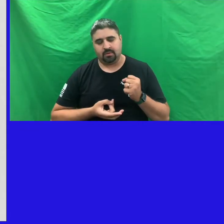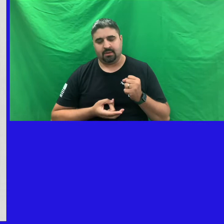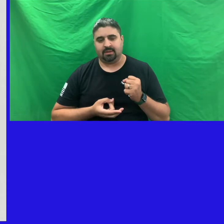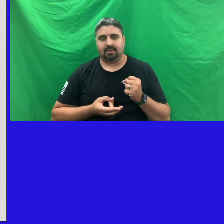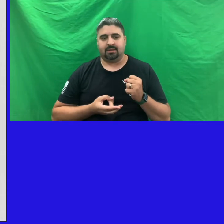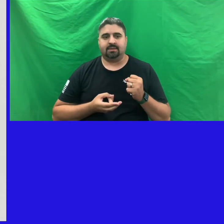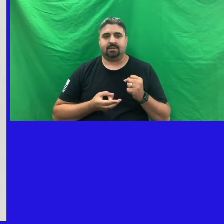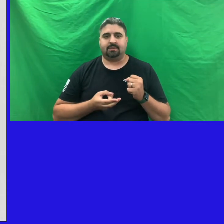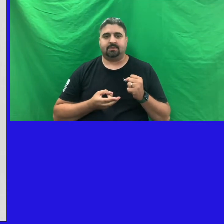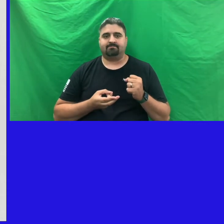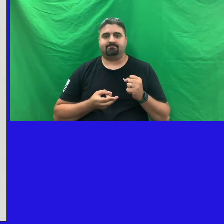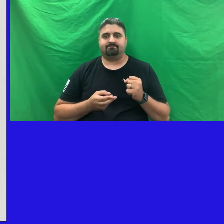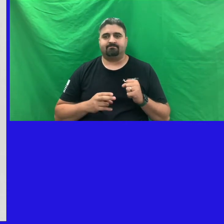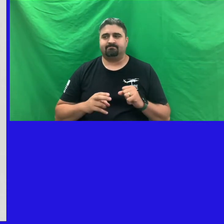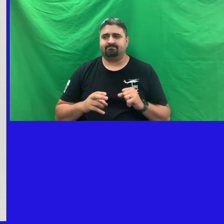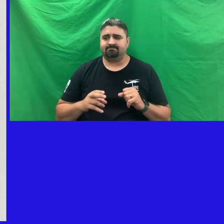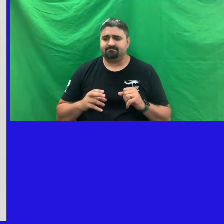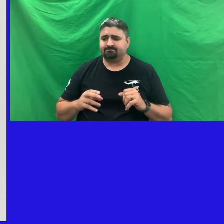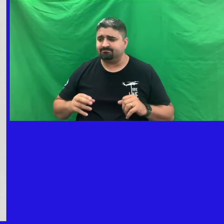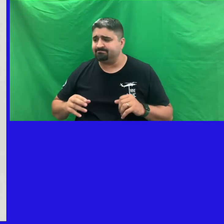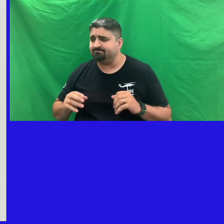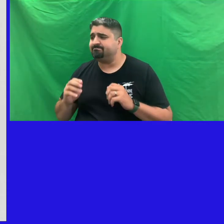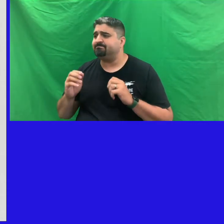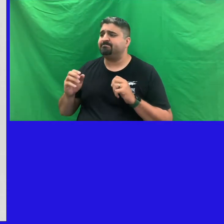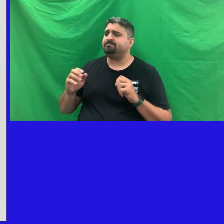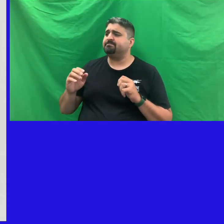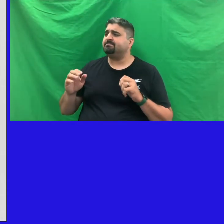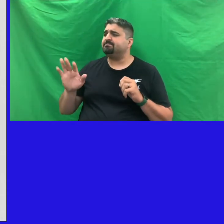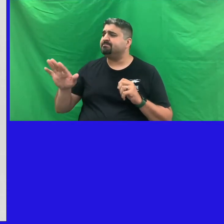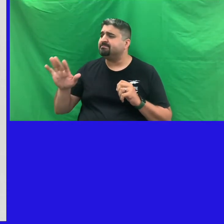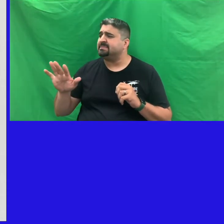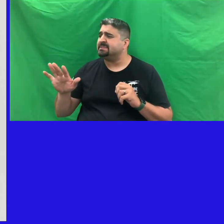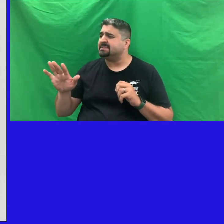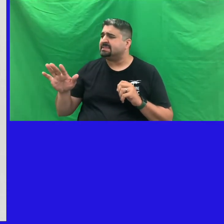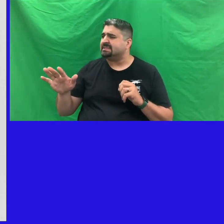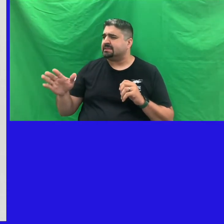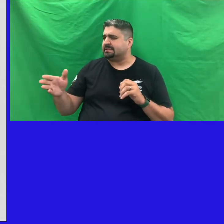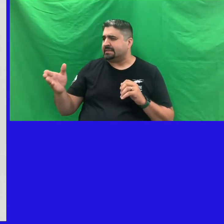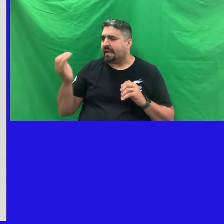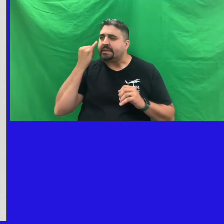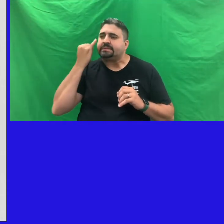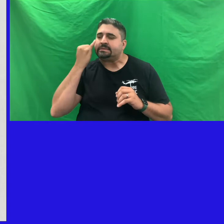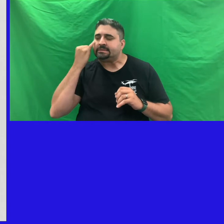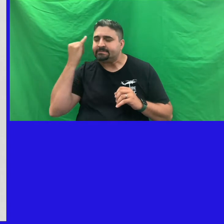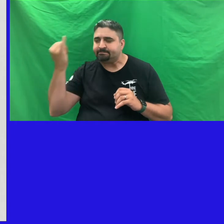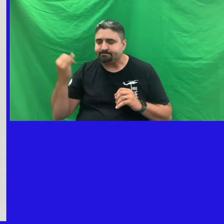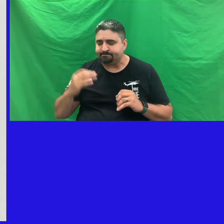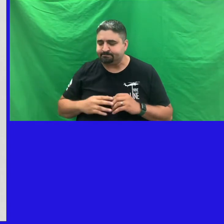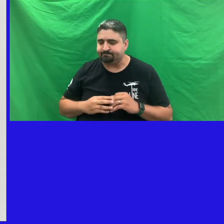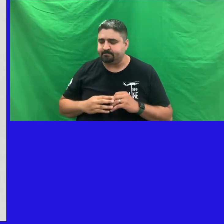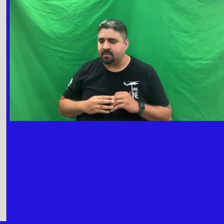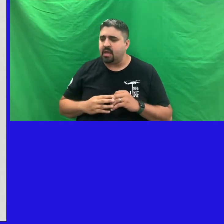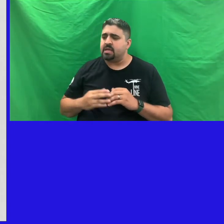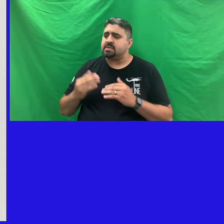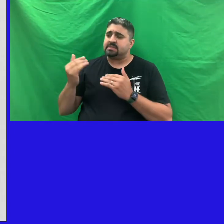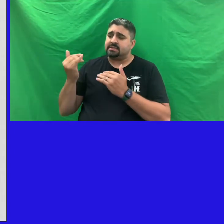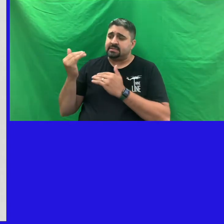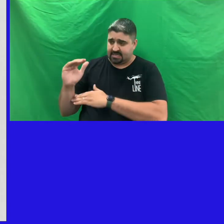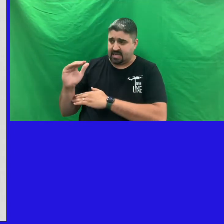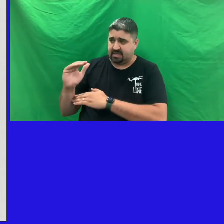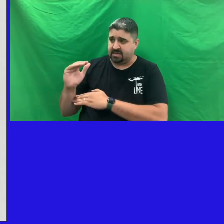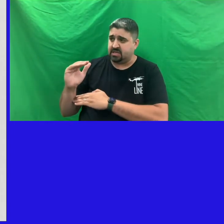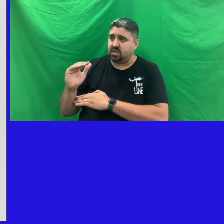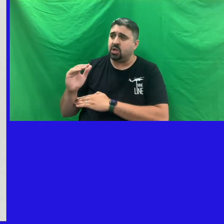Frog and Toad were sad for a while. Then Frog said, Toad, here is what you must